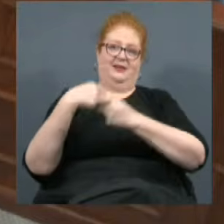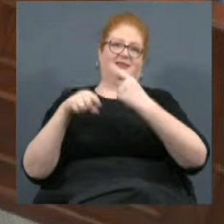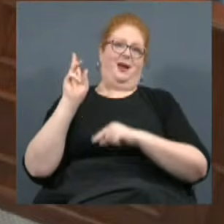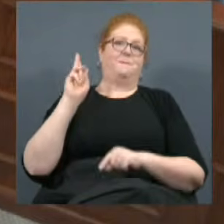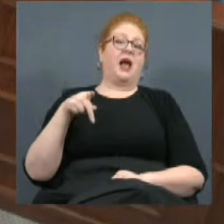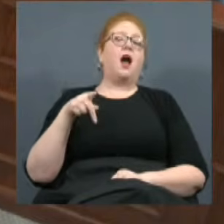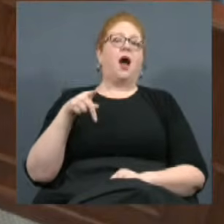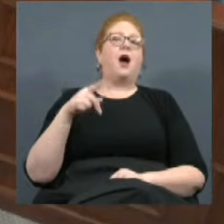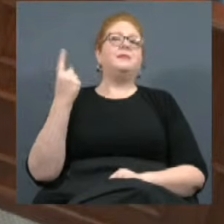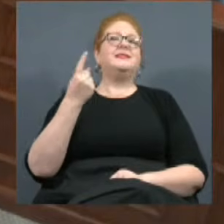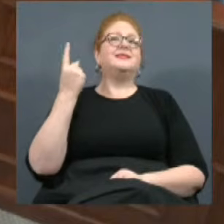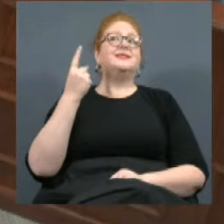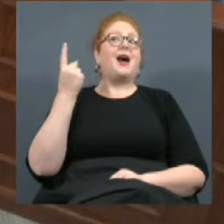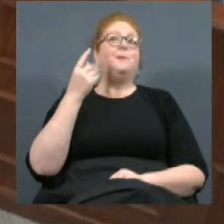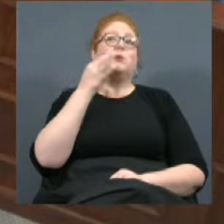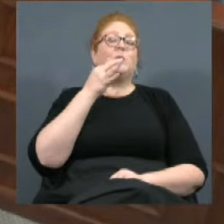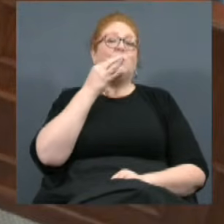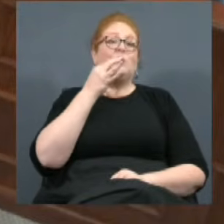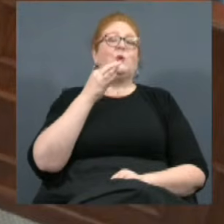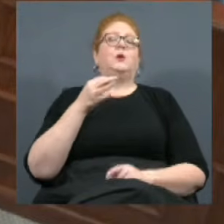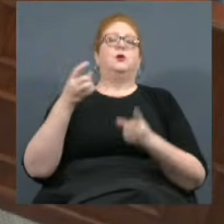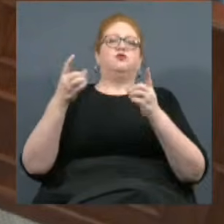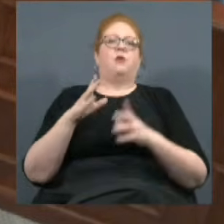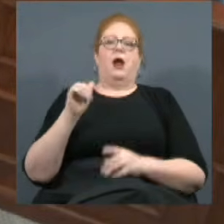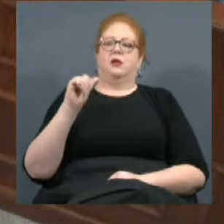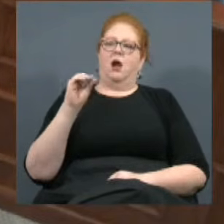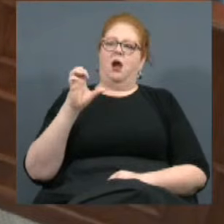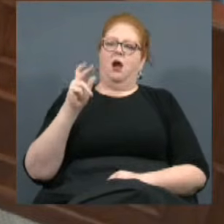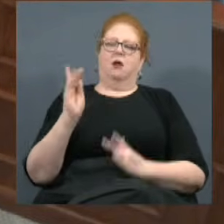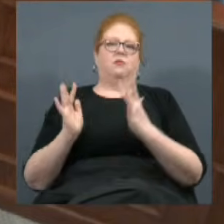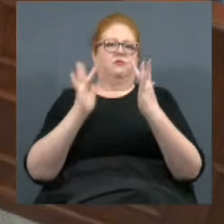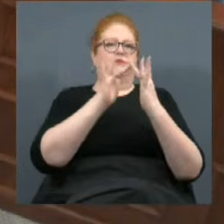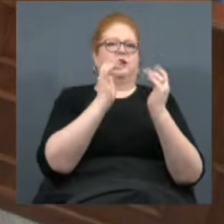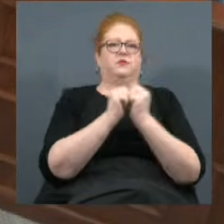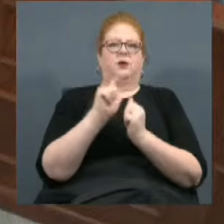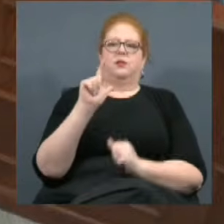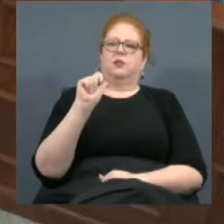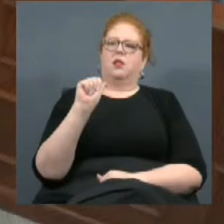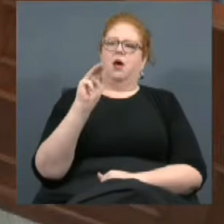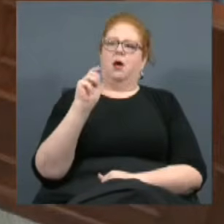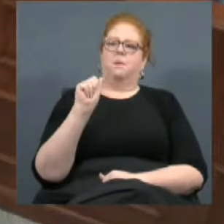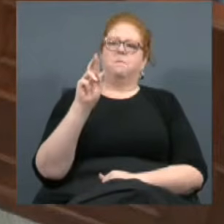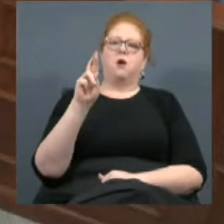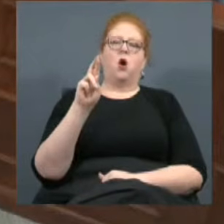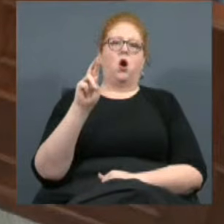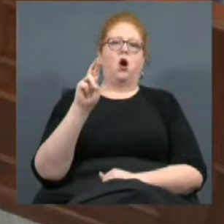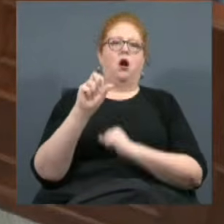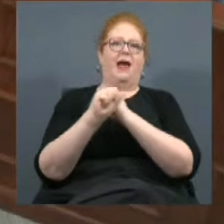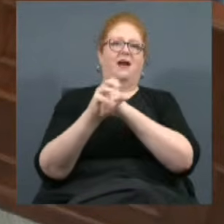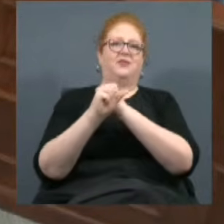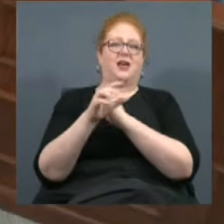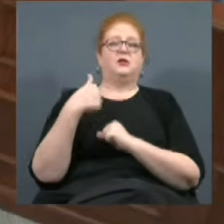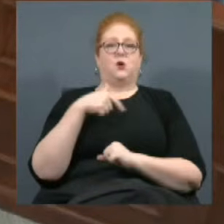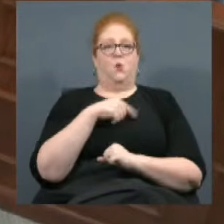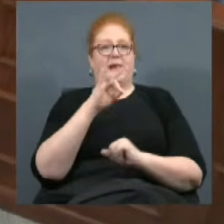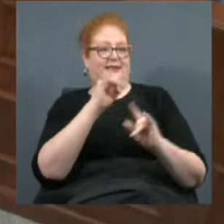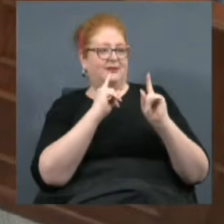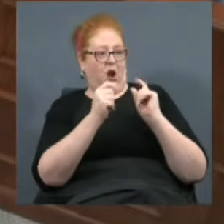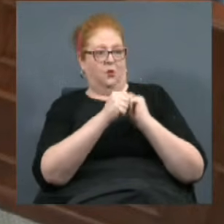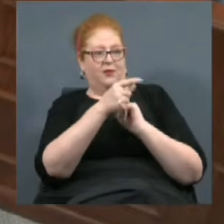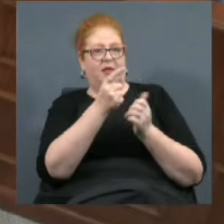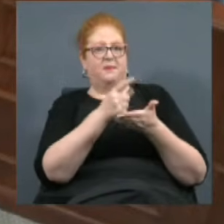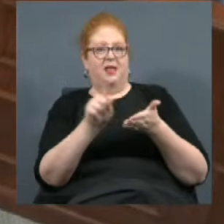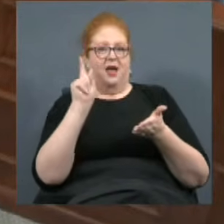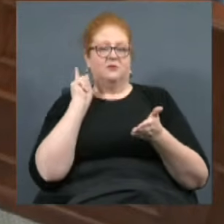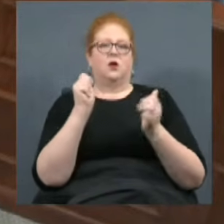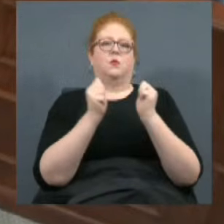to Director Adcock reaching out to Lamar Advertising. And we met with them last week, along with